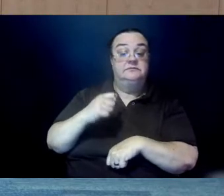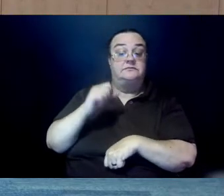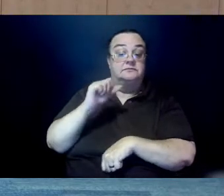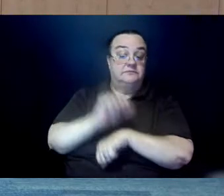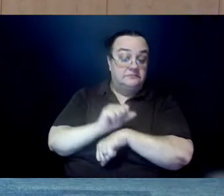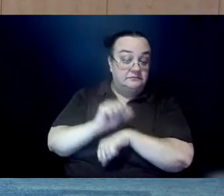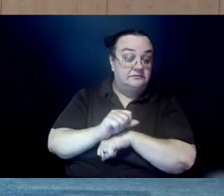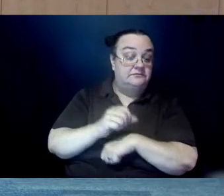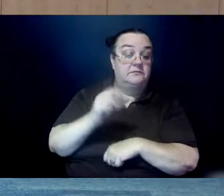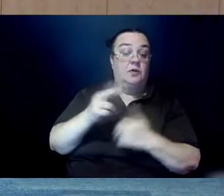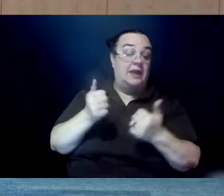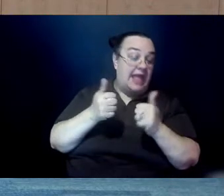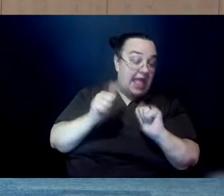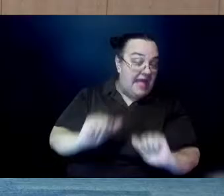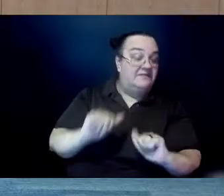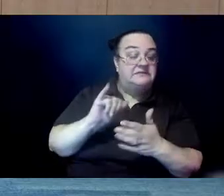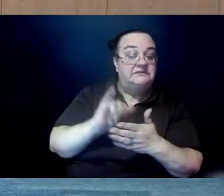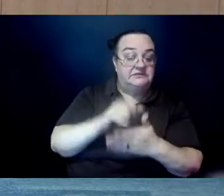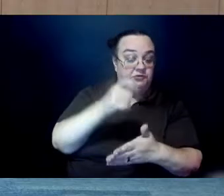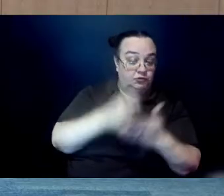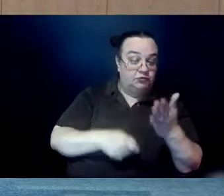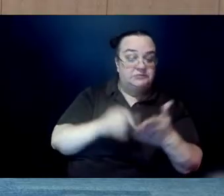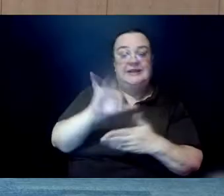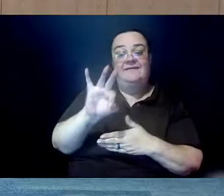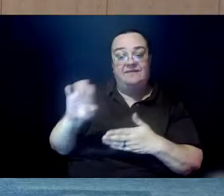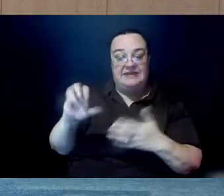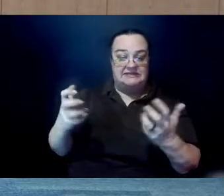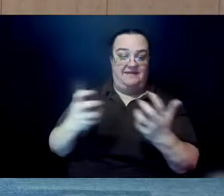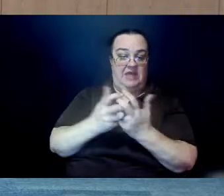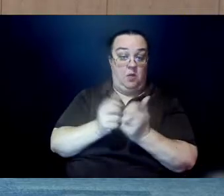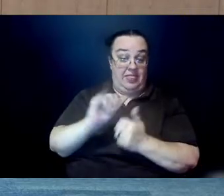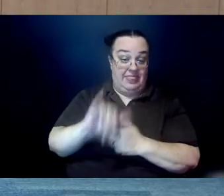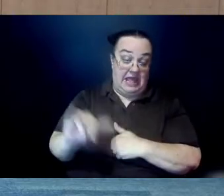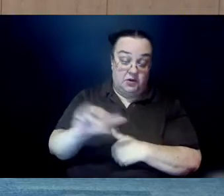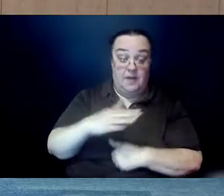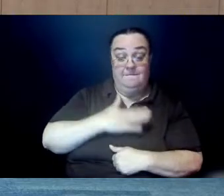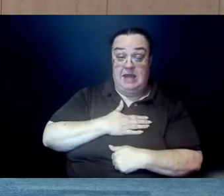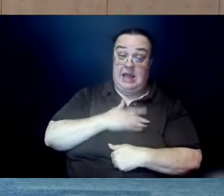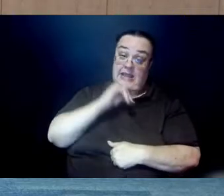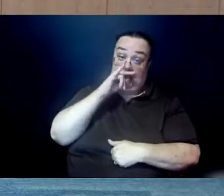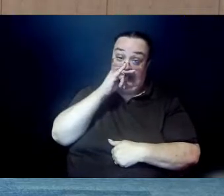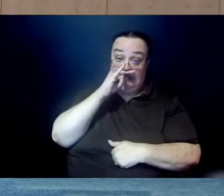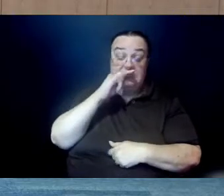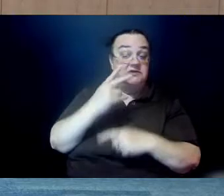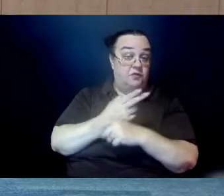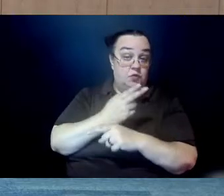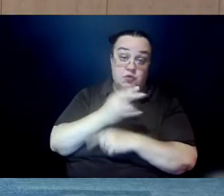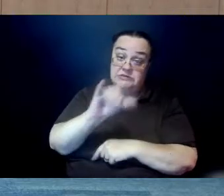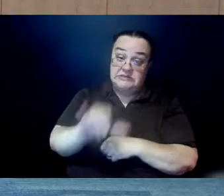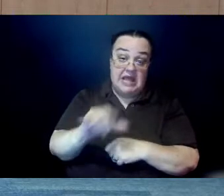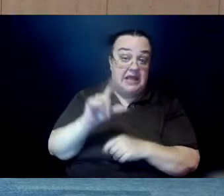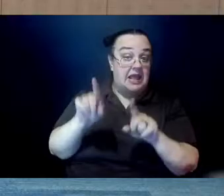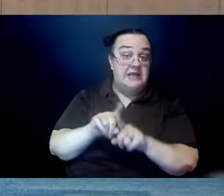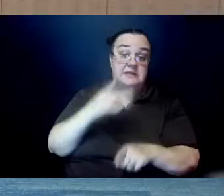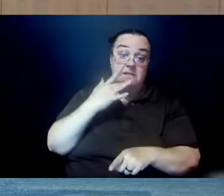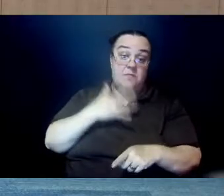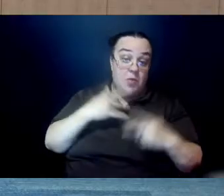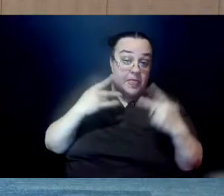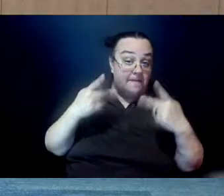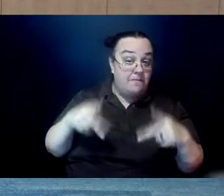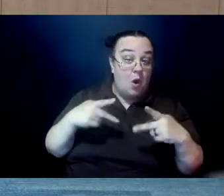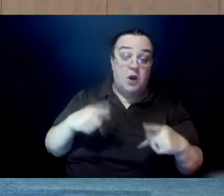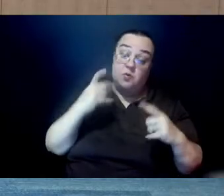that the fees are in alignment with that as well. My kids have used those as birthday parties. We look forward to in the